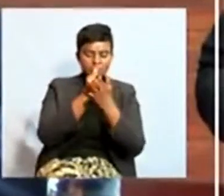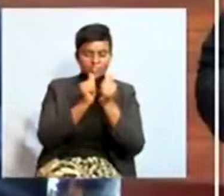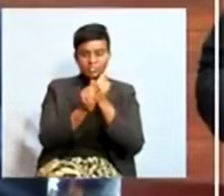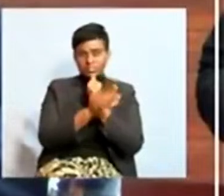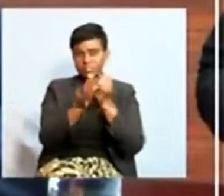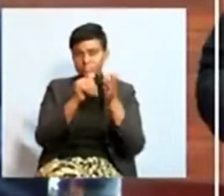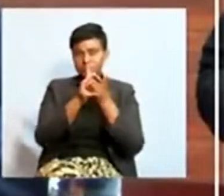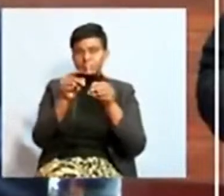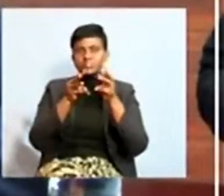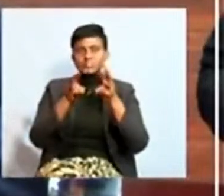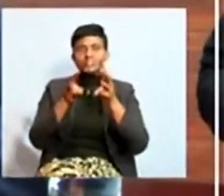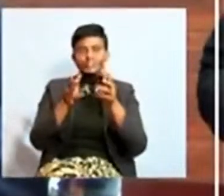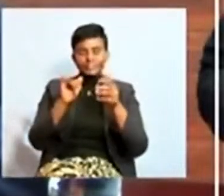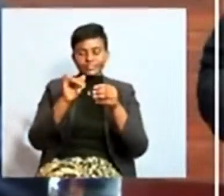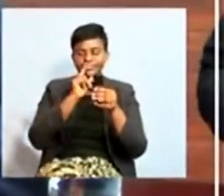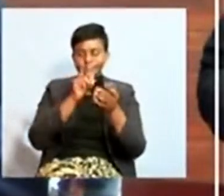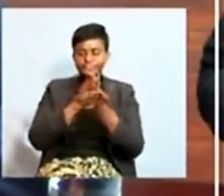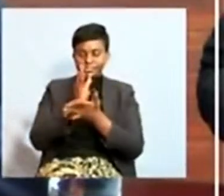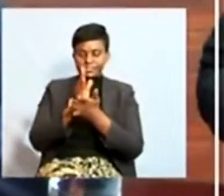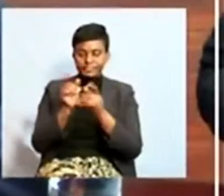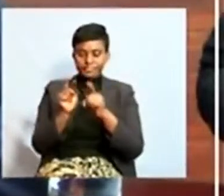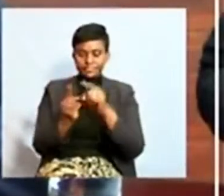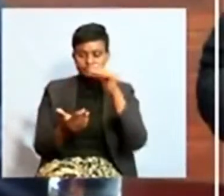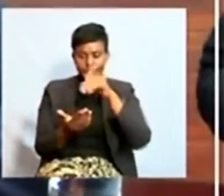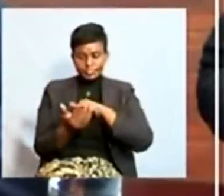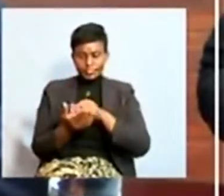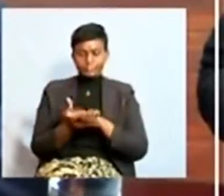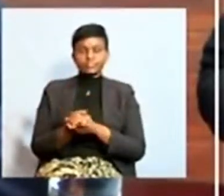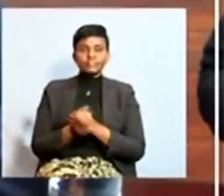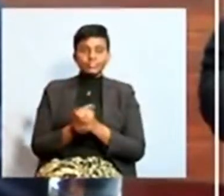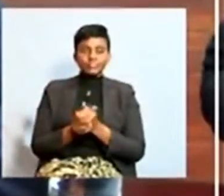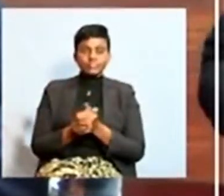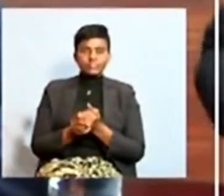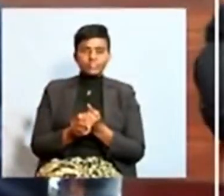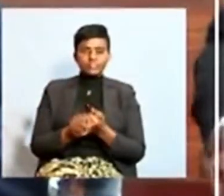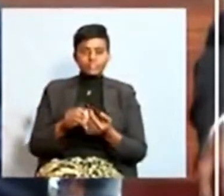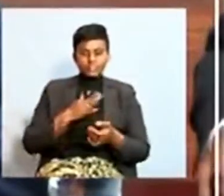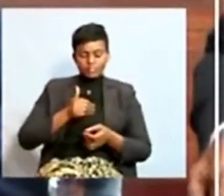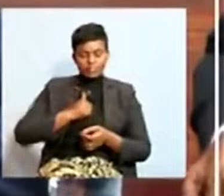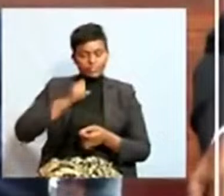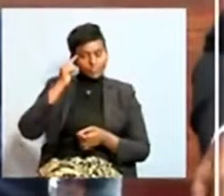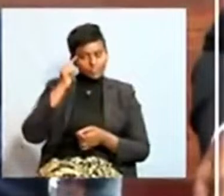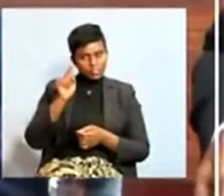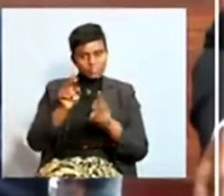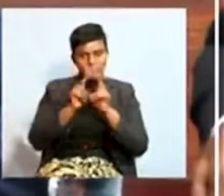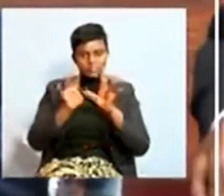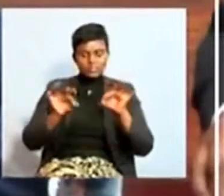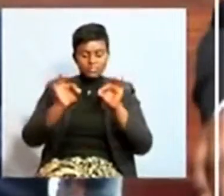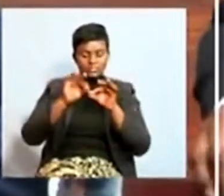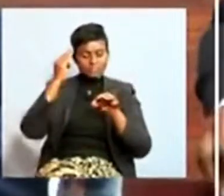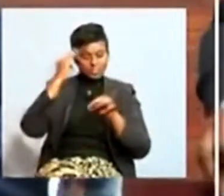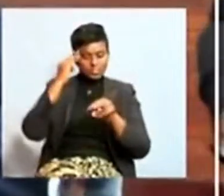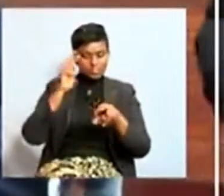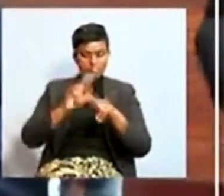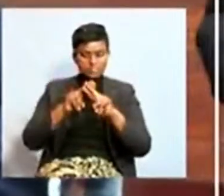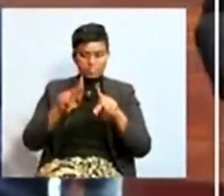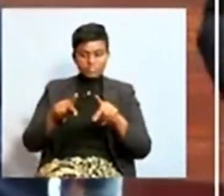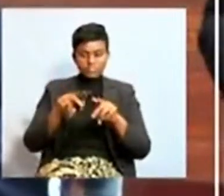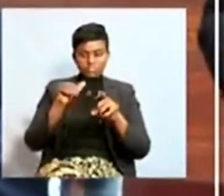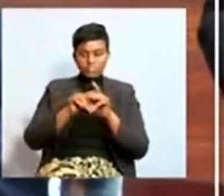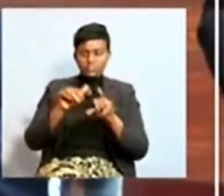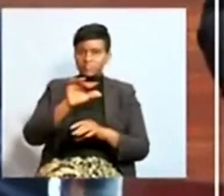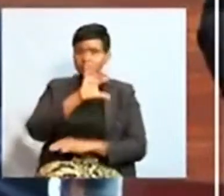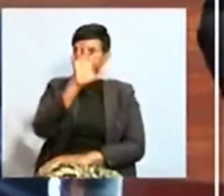in the long run, right? And I think it's also important to note, Chair, that on the